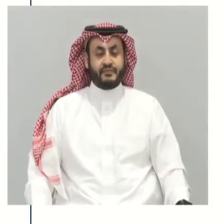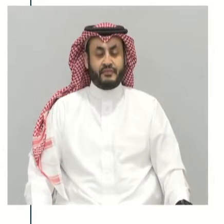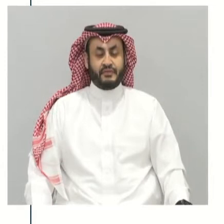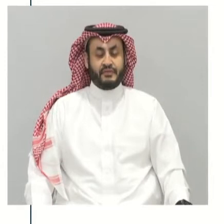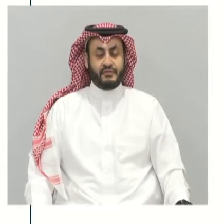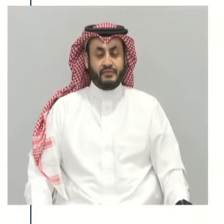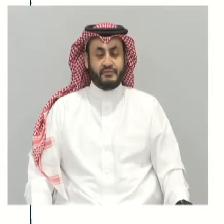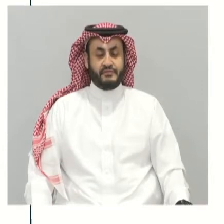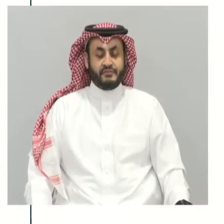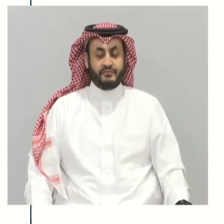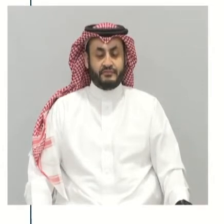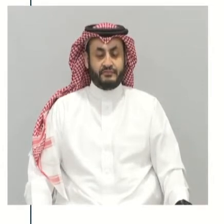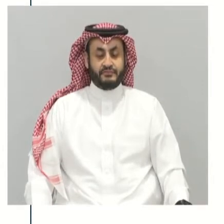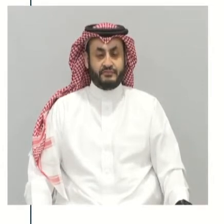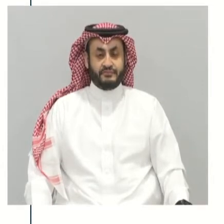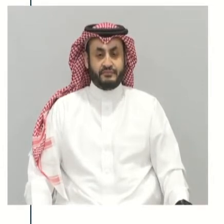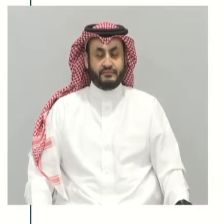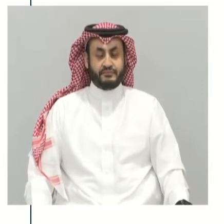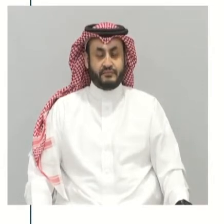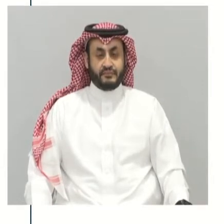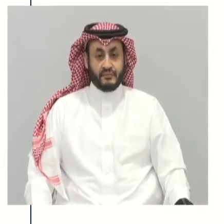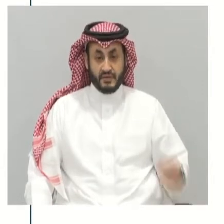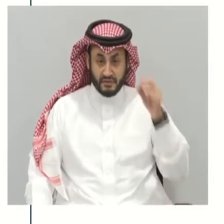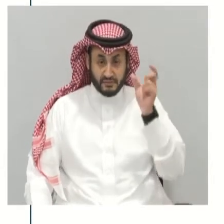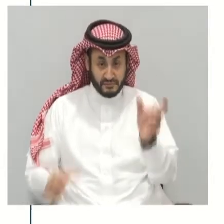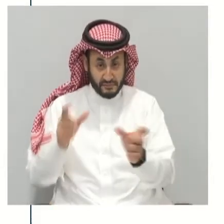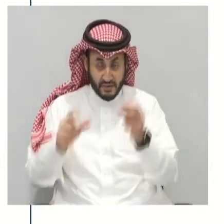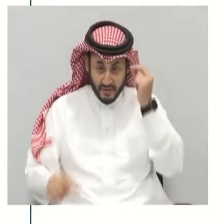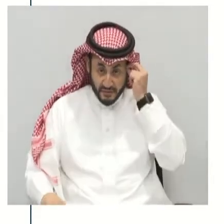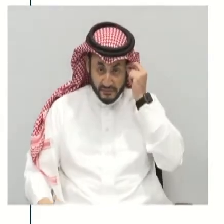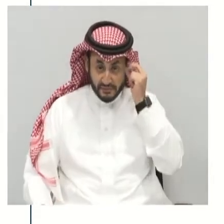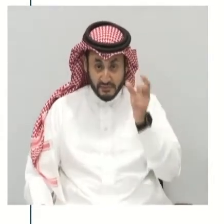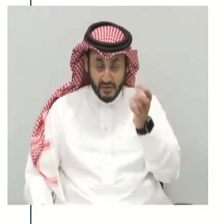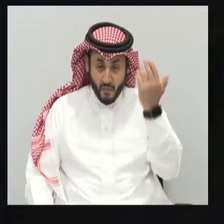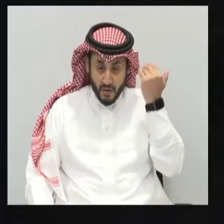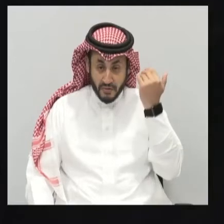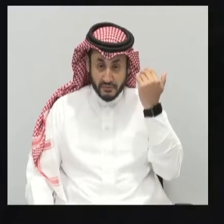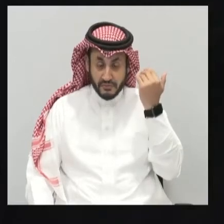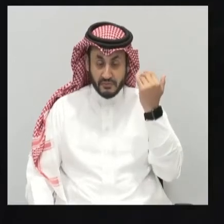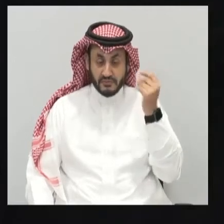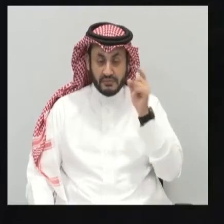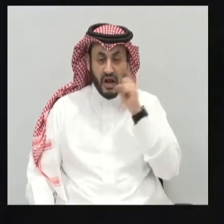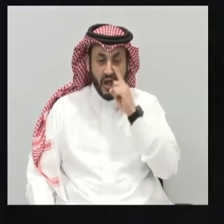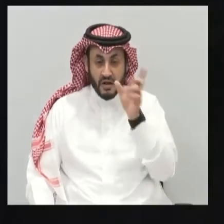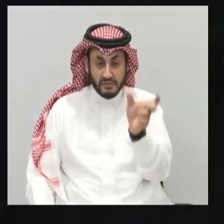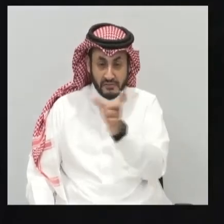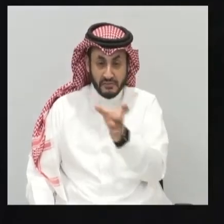these words here. So did you guess the meaning from the context when I highlighted the